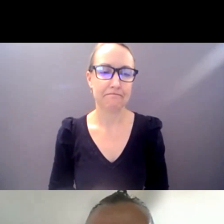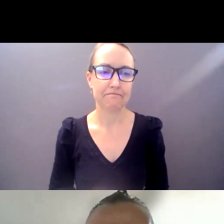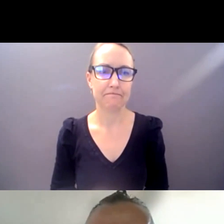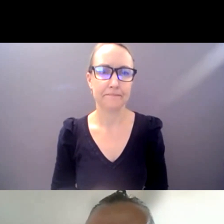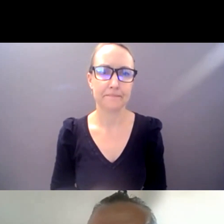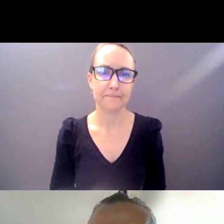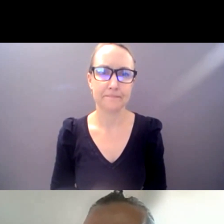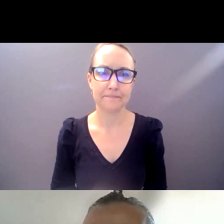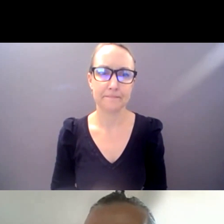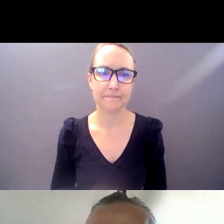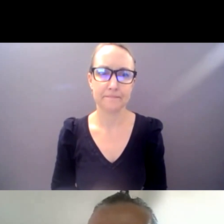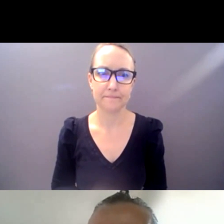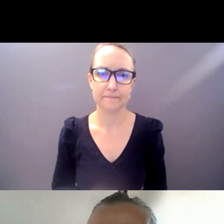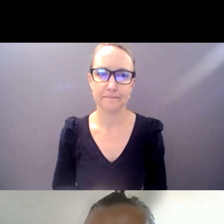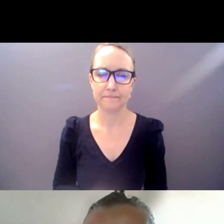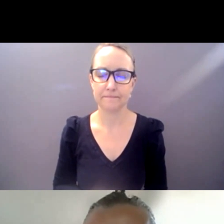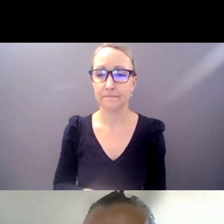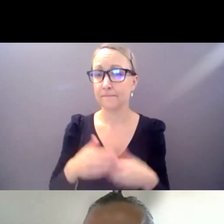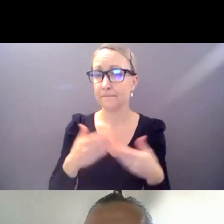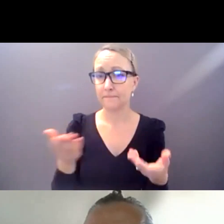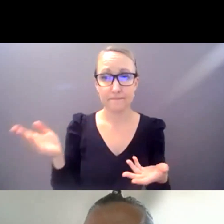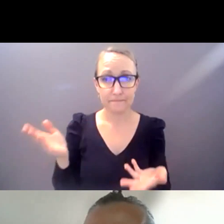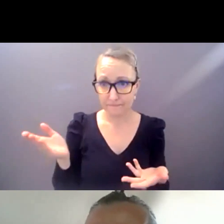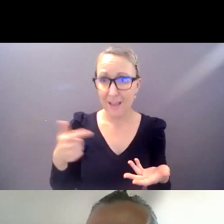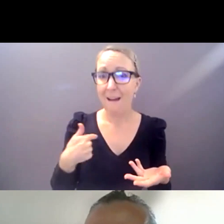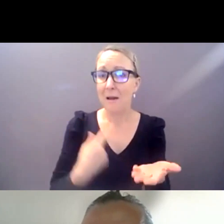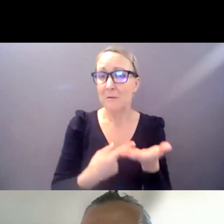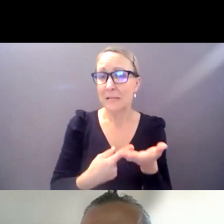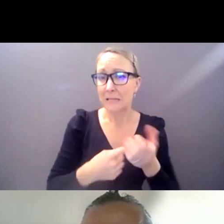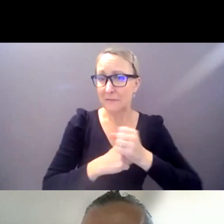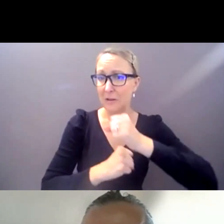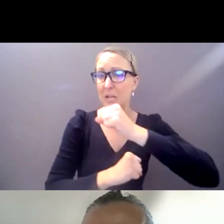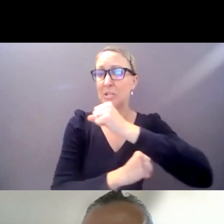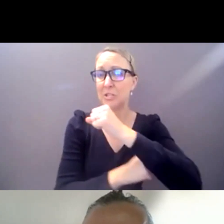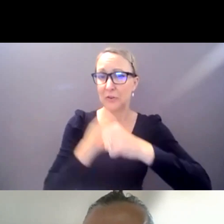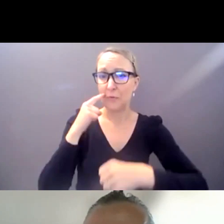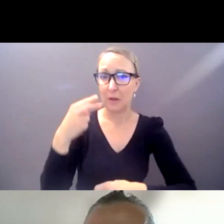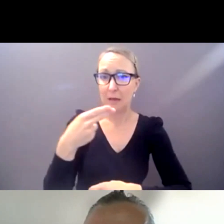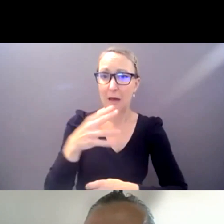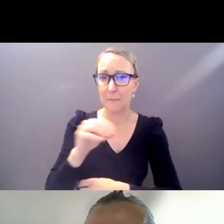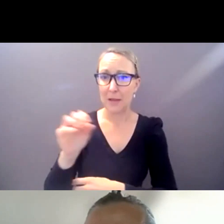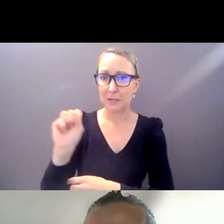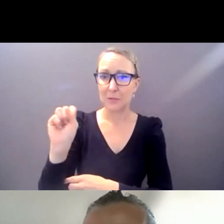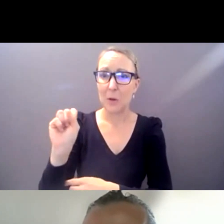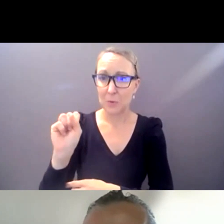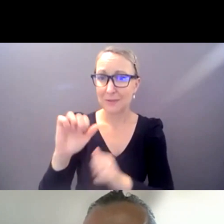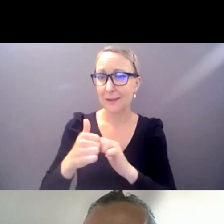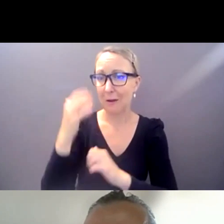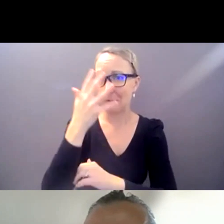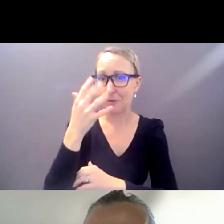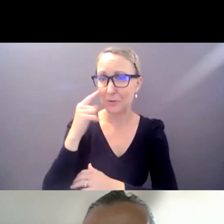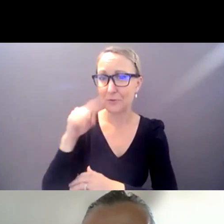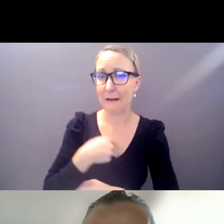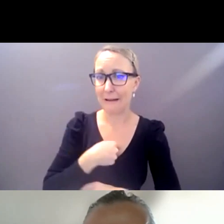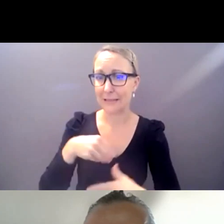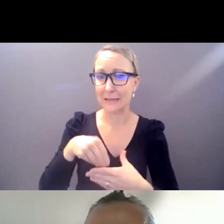So what I'm going to give you an overview is kind of what the foundation of the hub and spoke looks like in